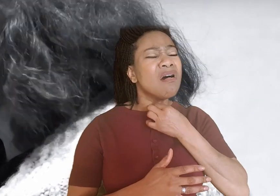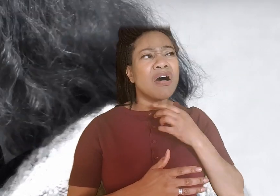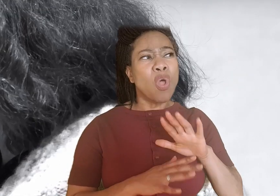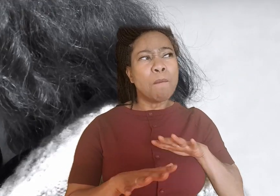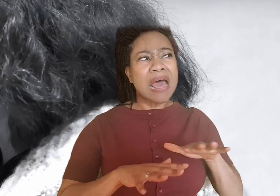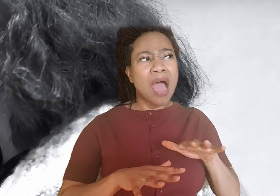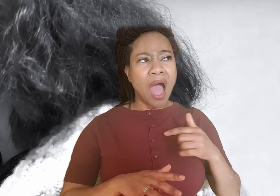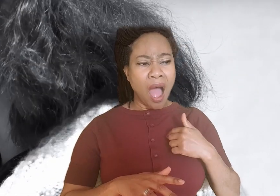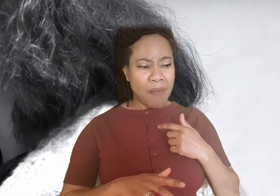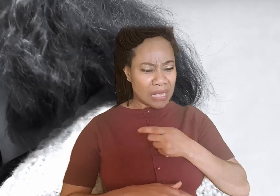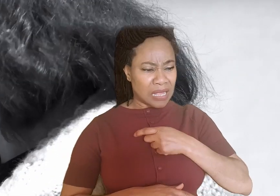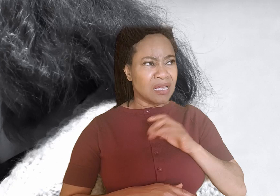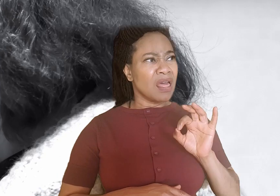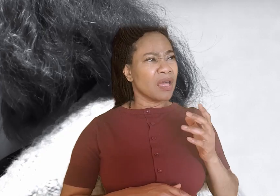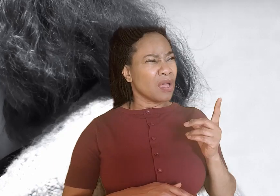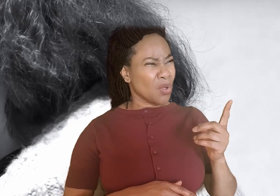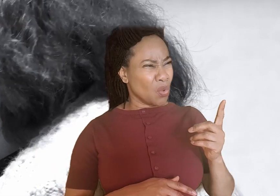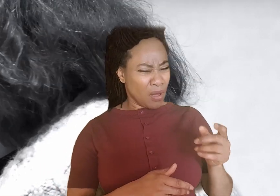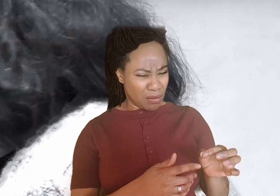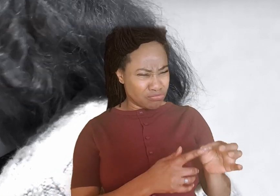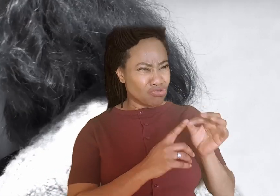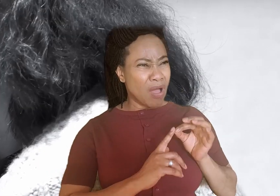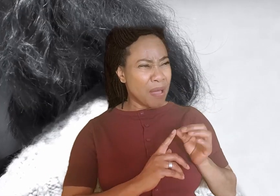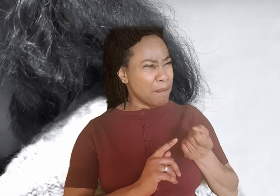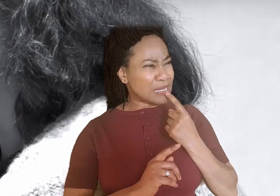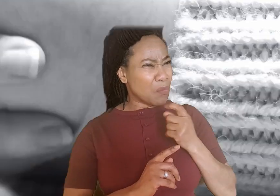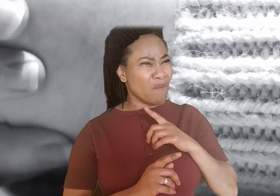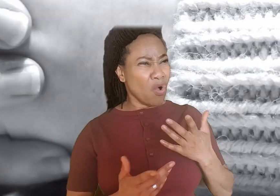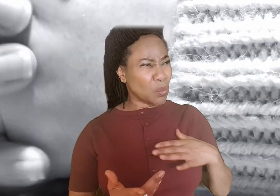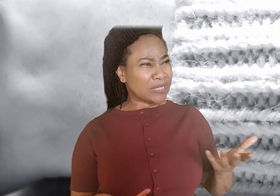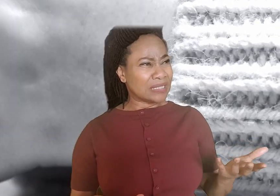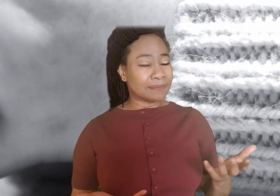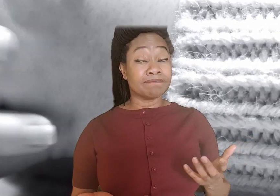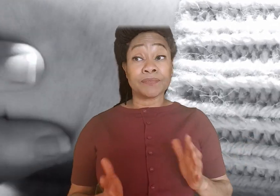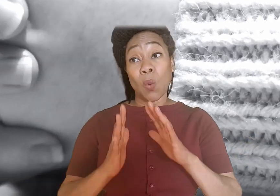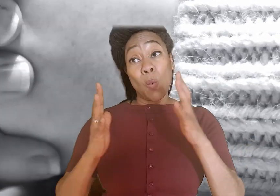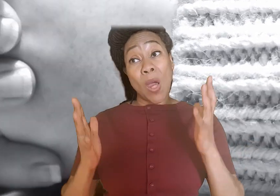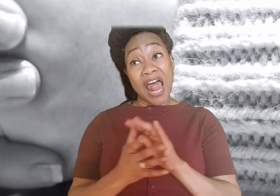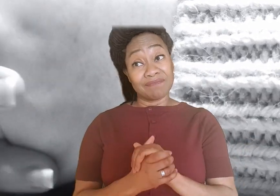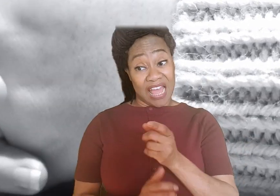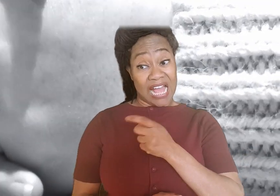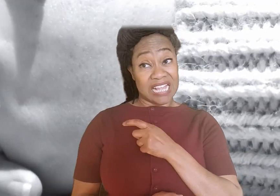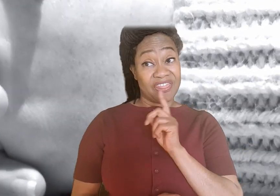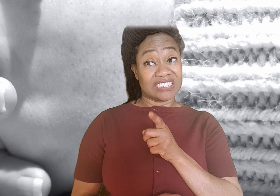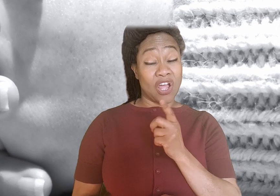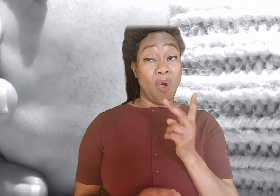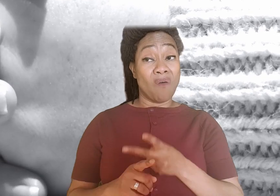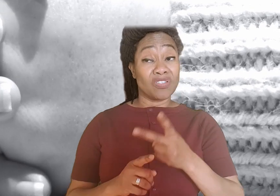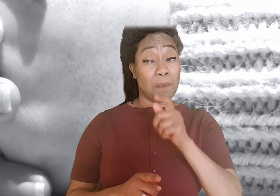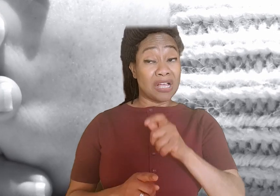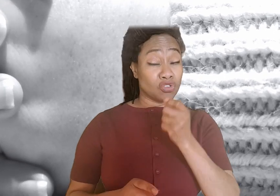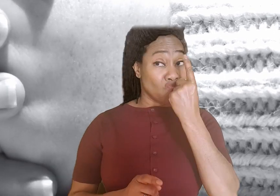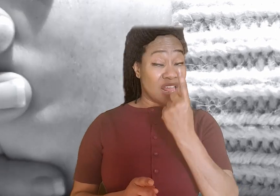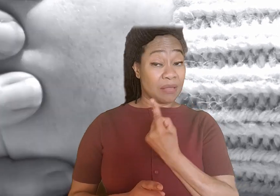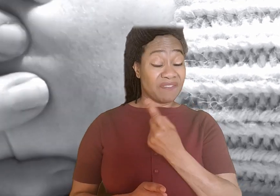not currently suffering from anxiety, and you're not going to prescribe me unneeded medication. Well, that's the thing with anxiety. The patient often doesn't realise